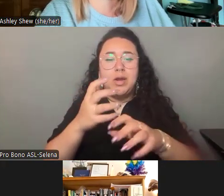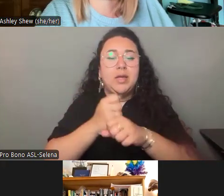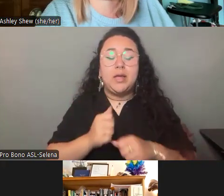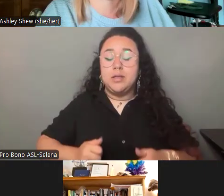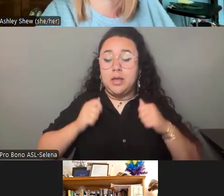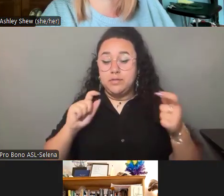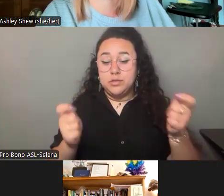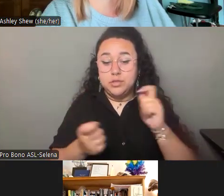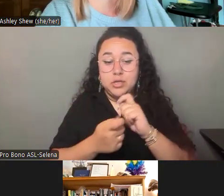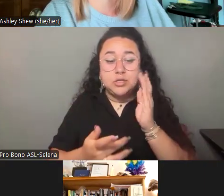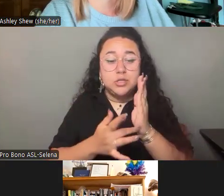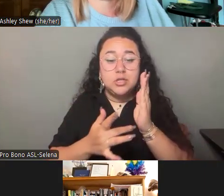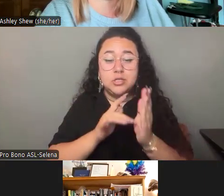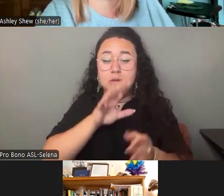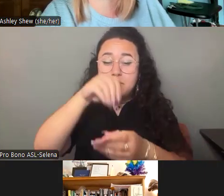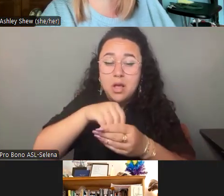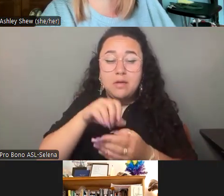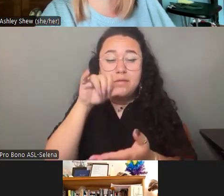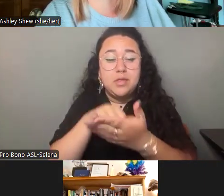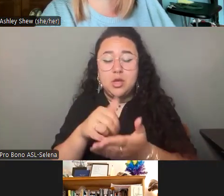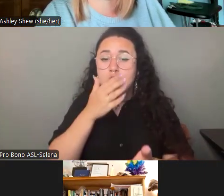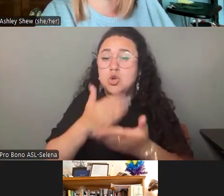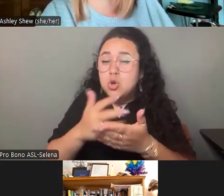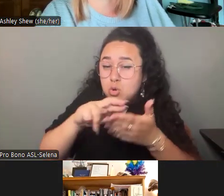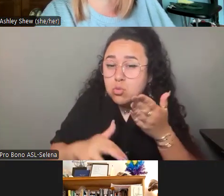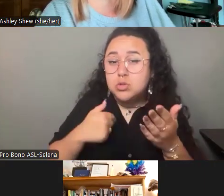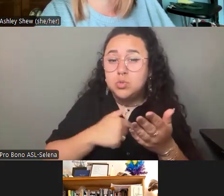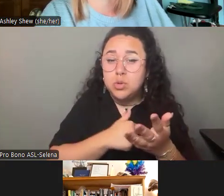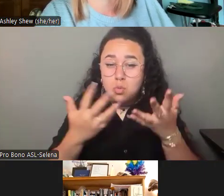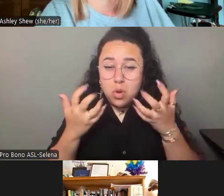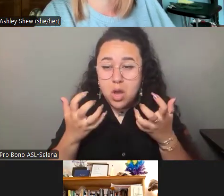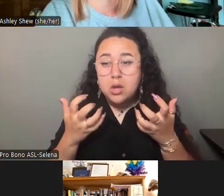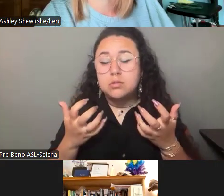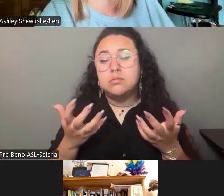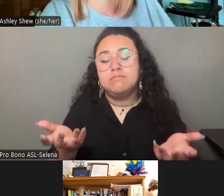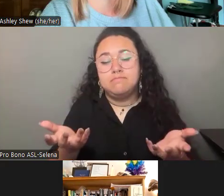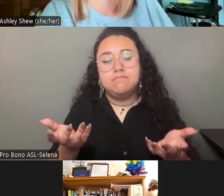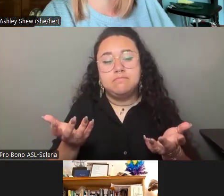She participated in this. She had the good results that we want to have.